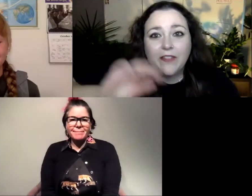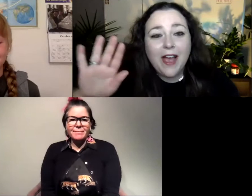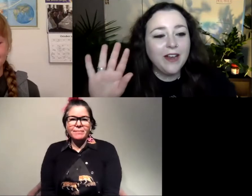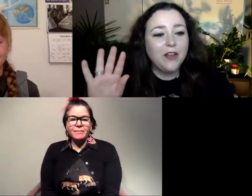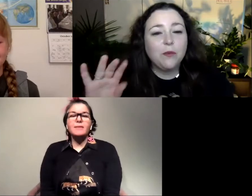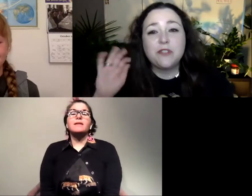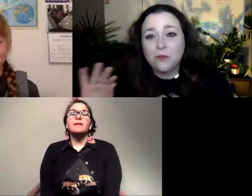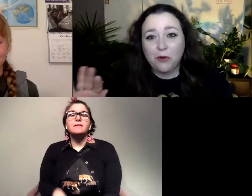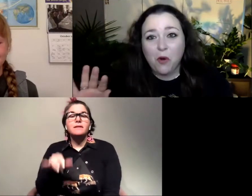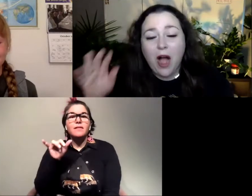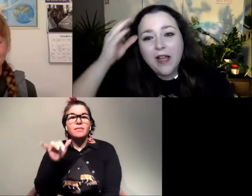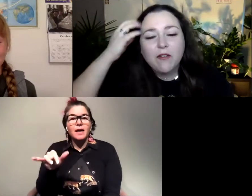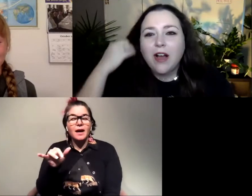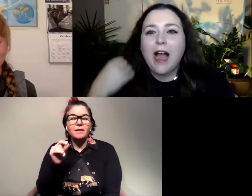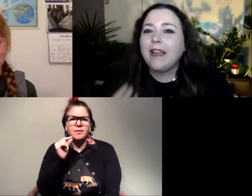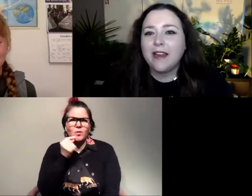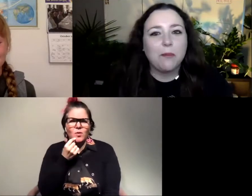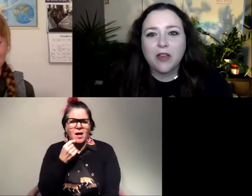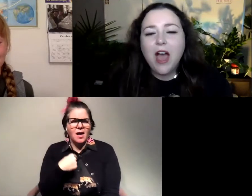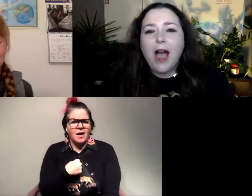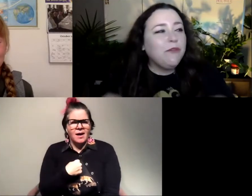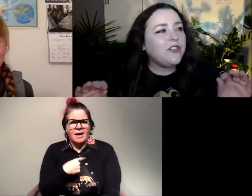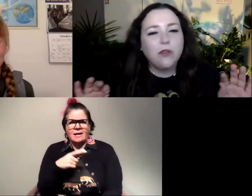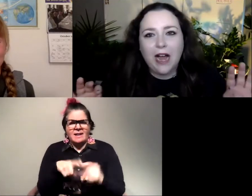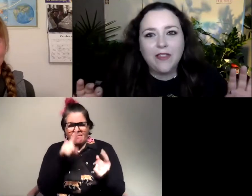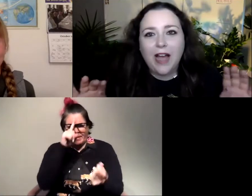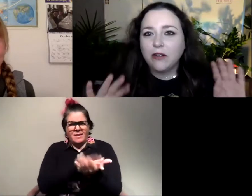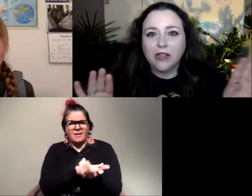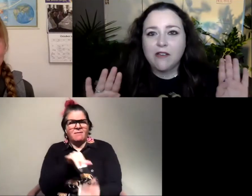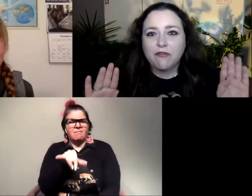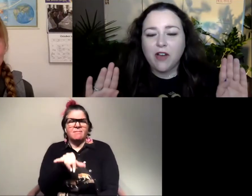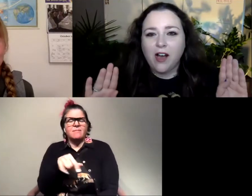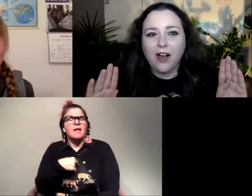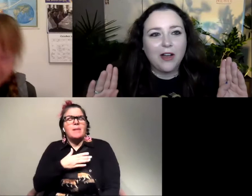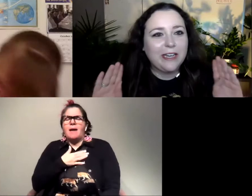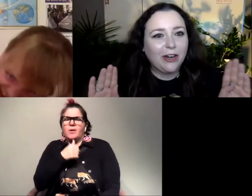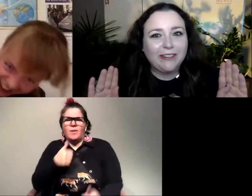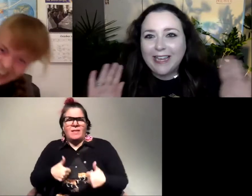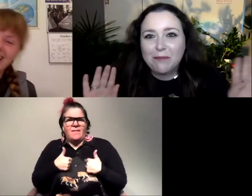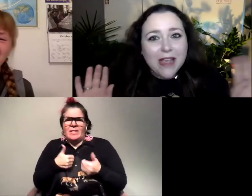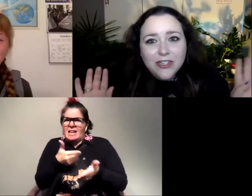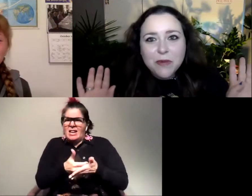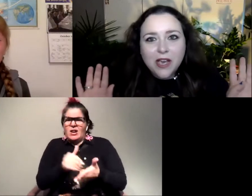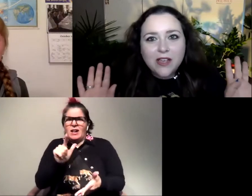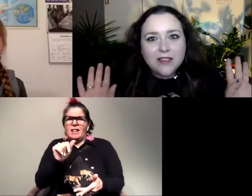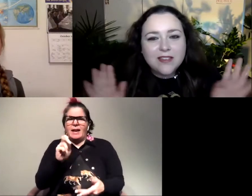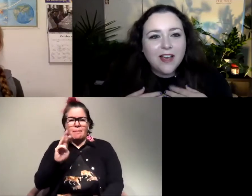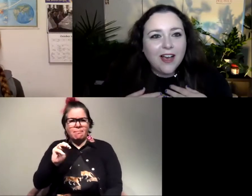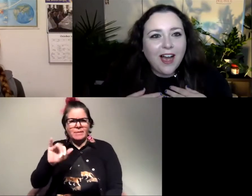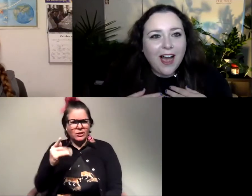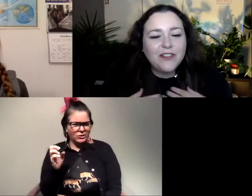All right, that was super cool. I cannot believe, I'm just so glad that I don't live near Lake Midge,